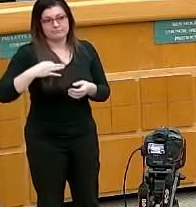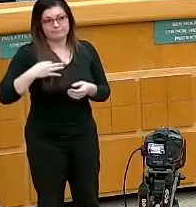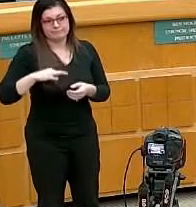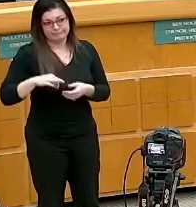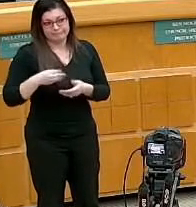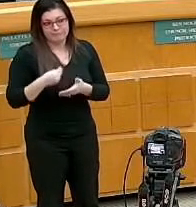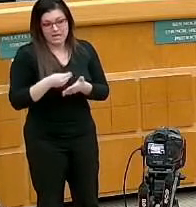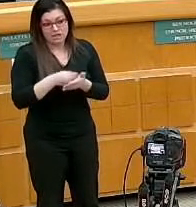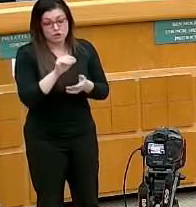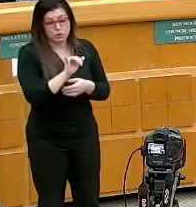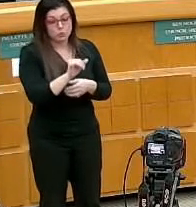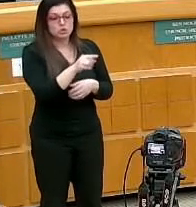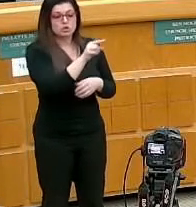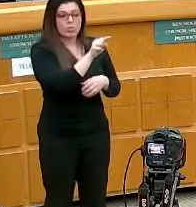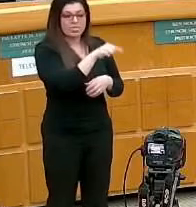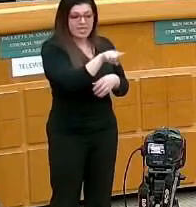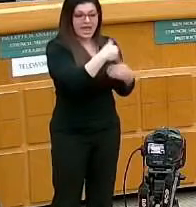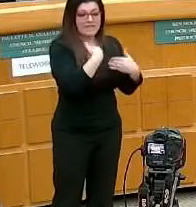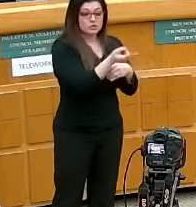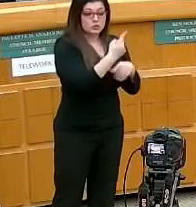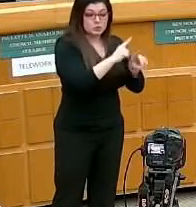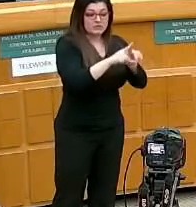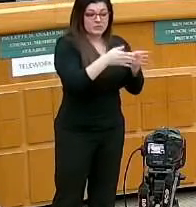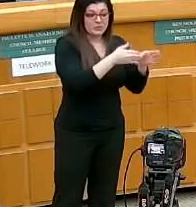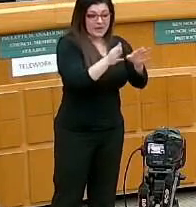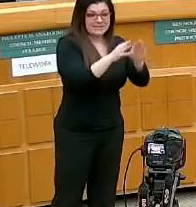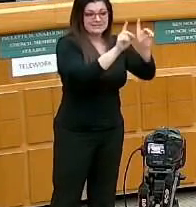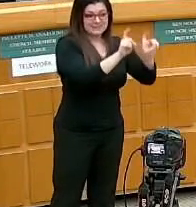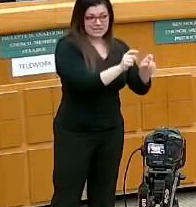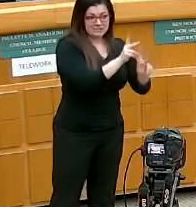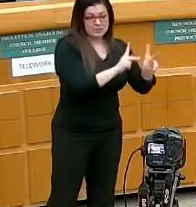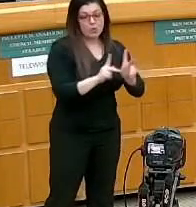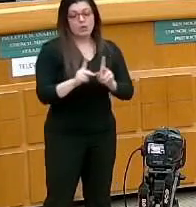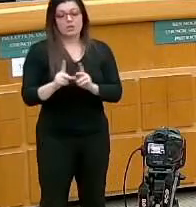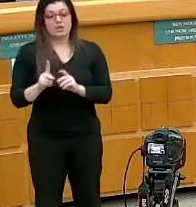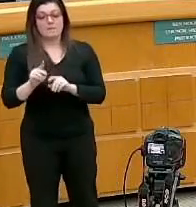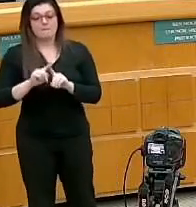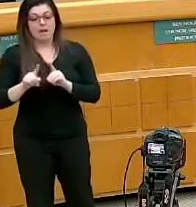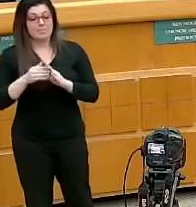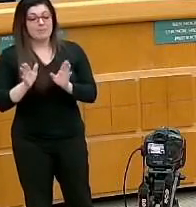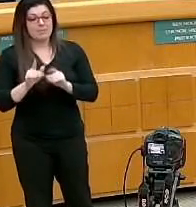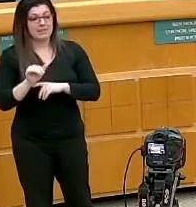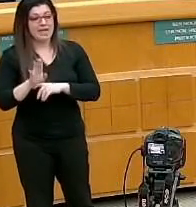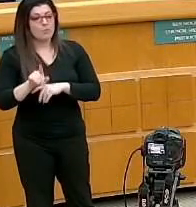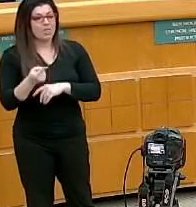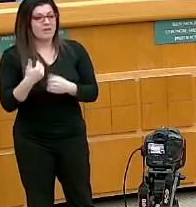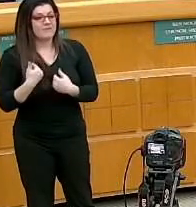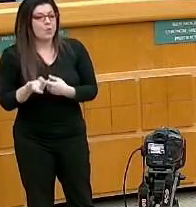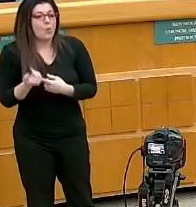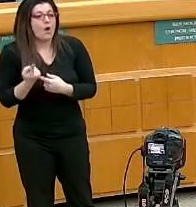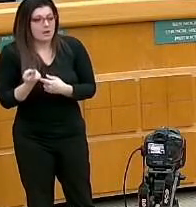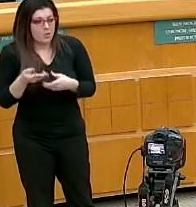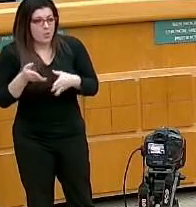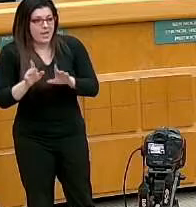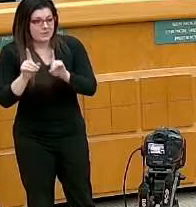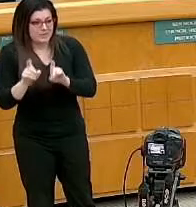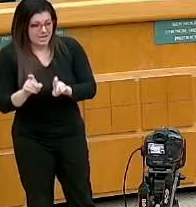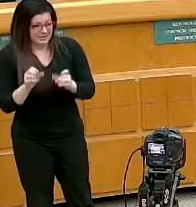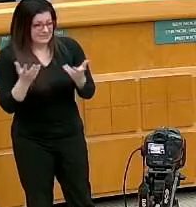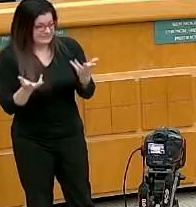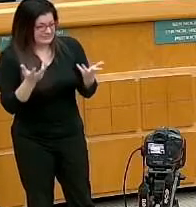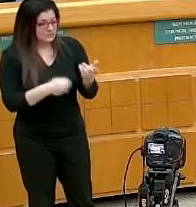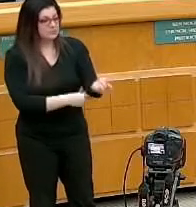health labs, we only have the one means. So say somebody, seeks